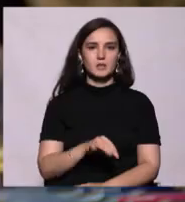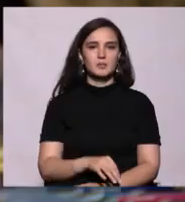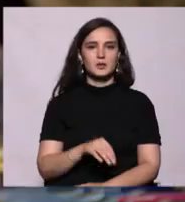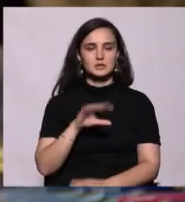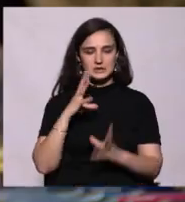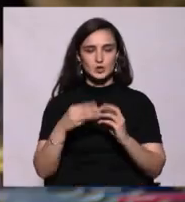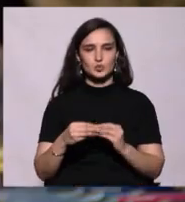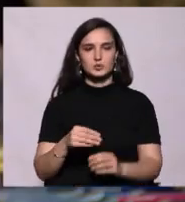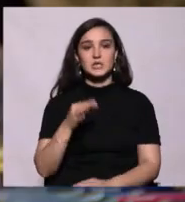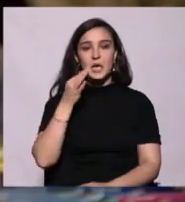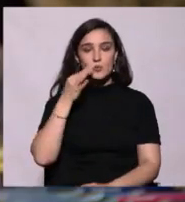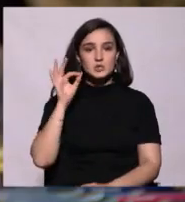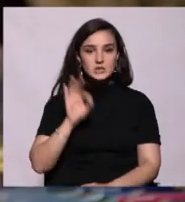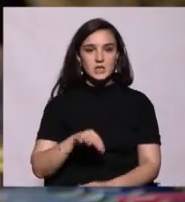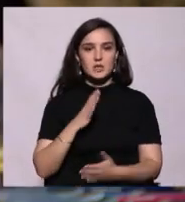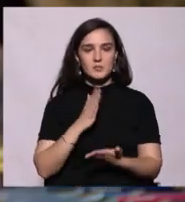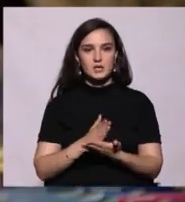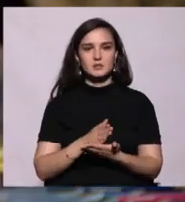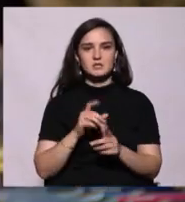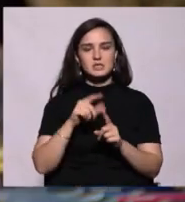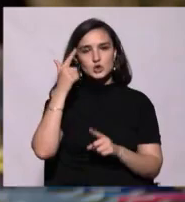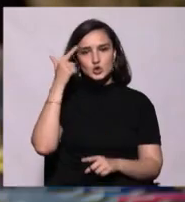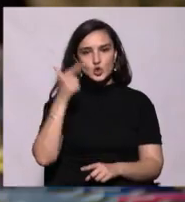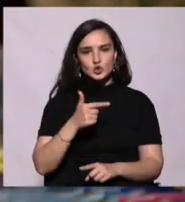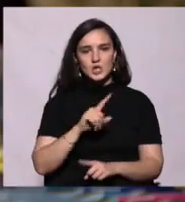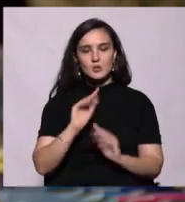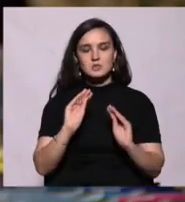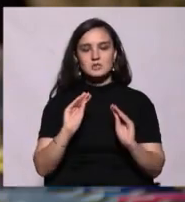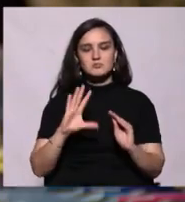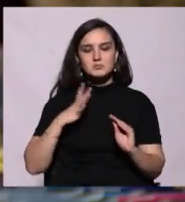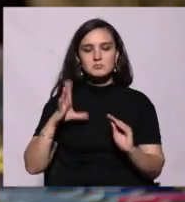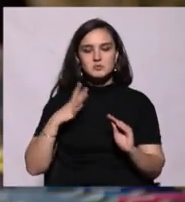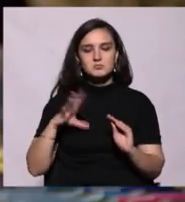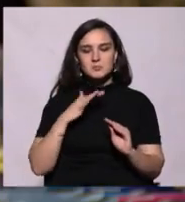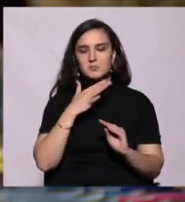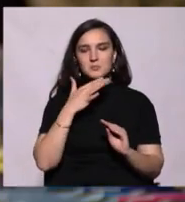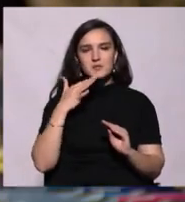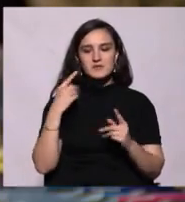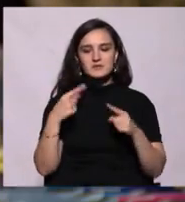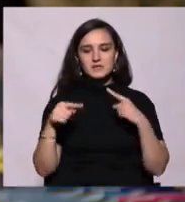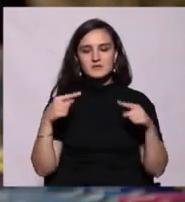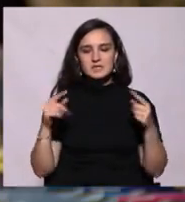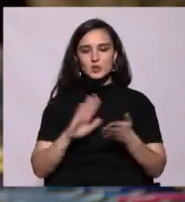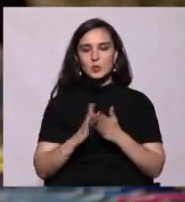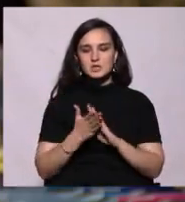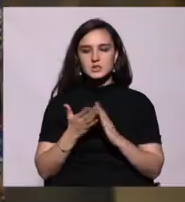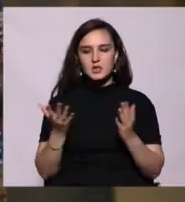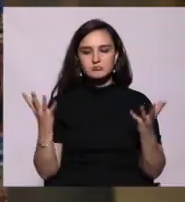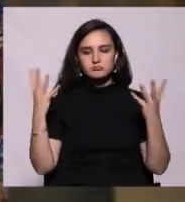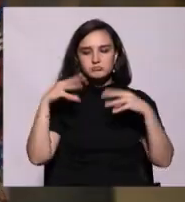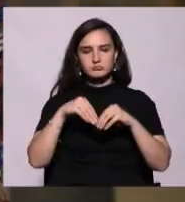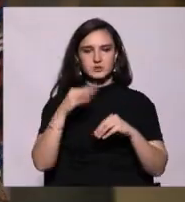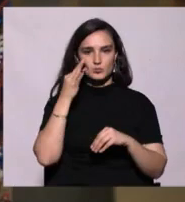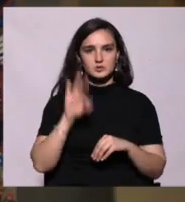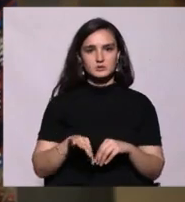in general? Experience is the knowledge that you get from being in a lot of different situations. And